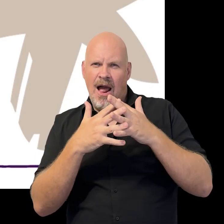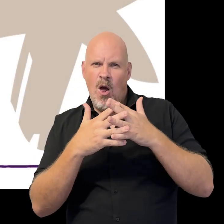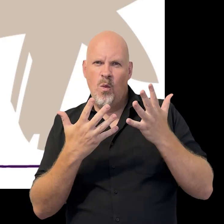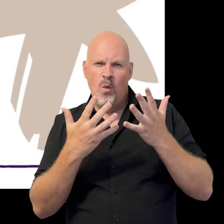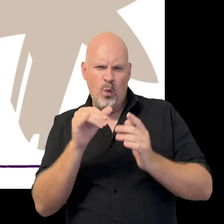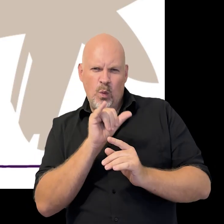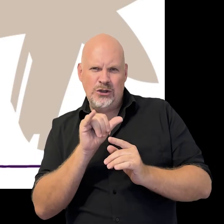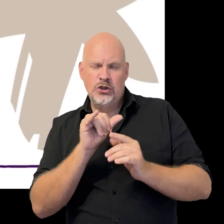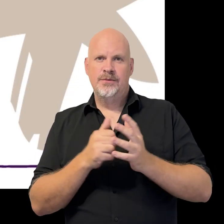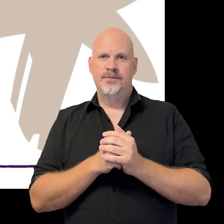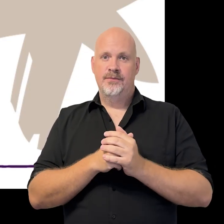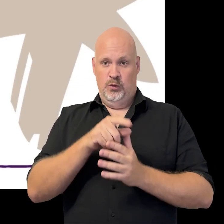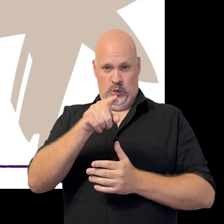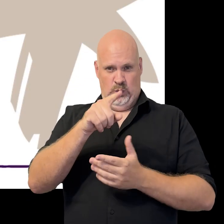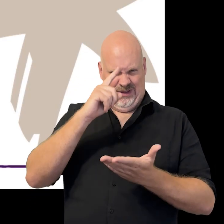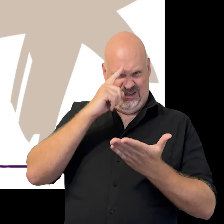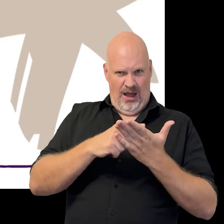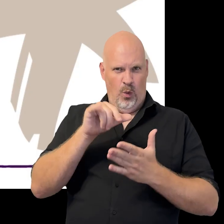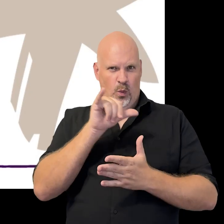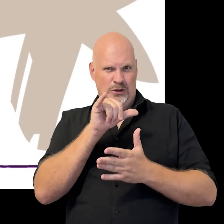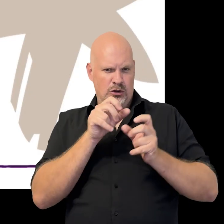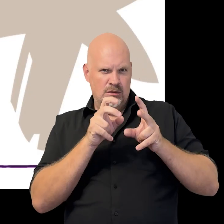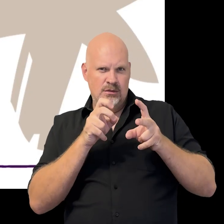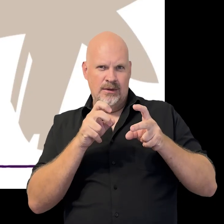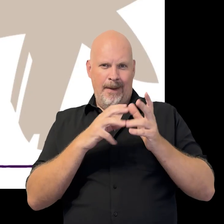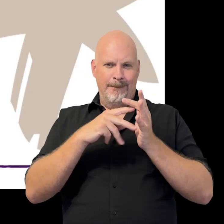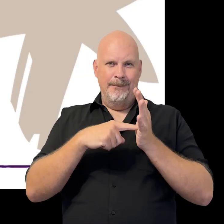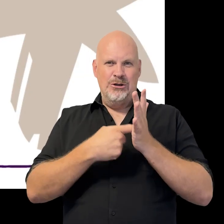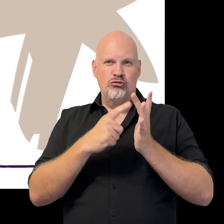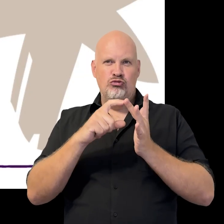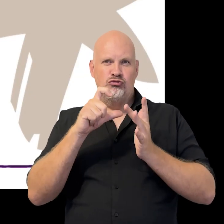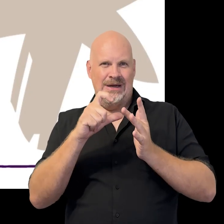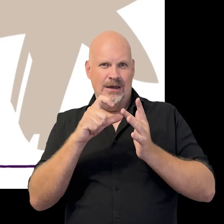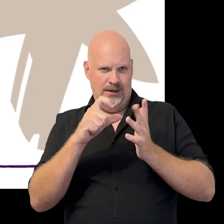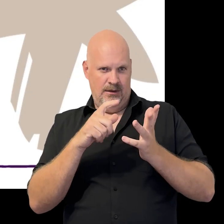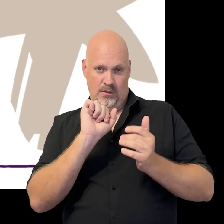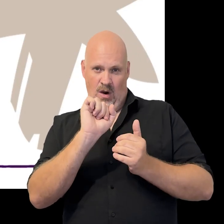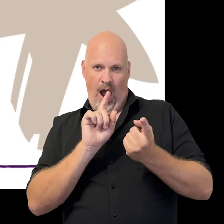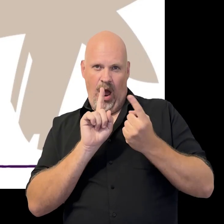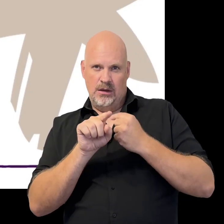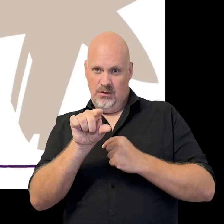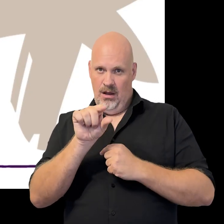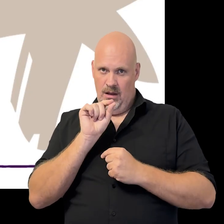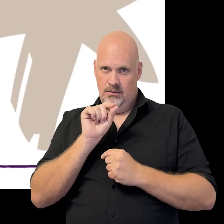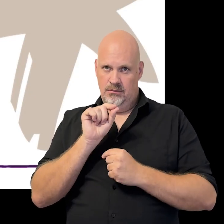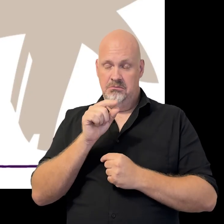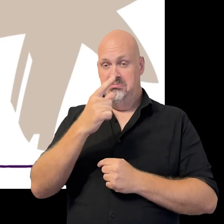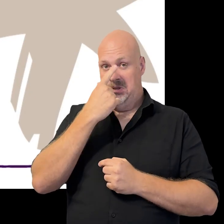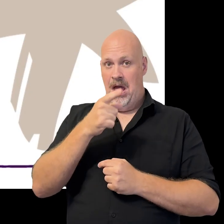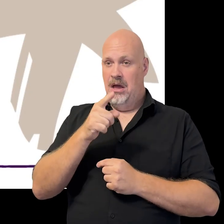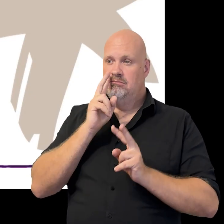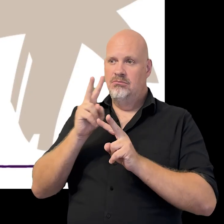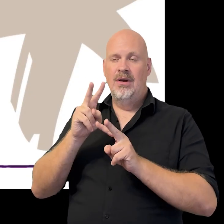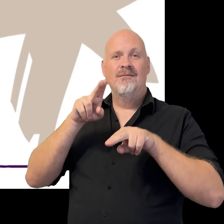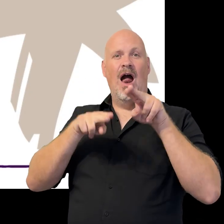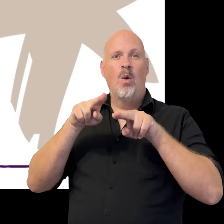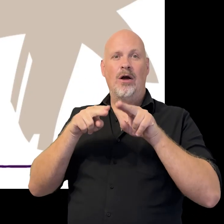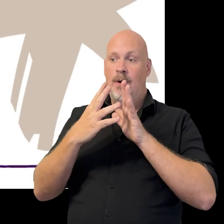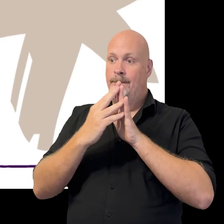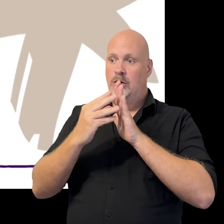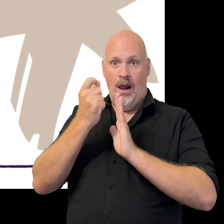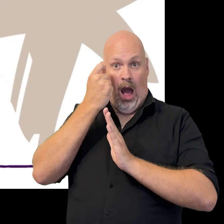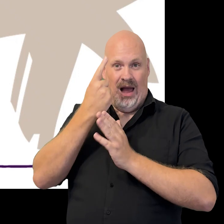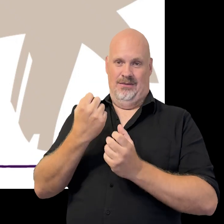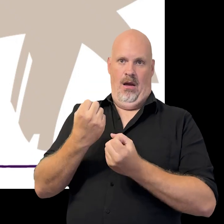And finally, then think about the word count. Refer to the CIPD word count policy, but if you check with the